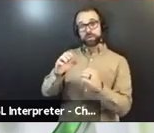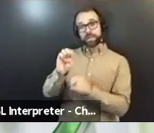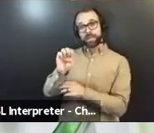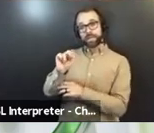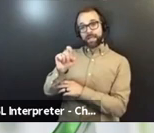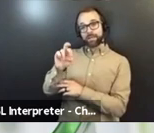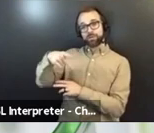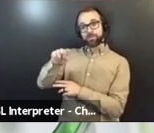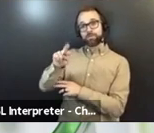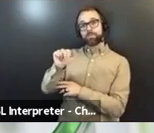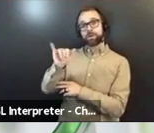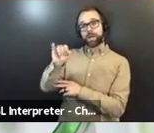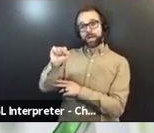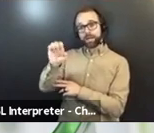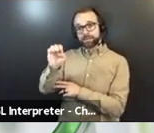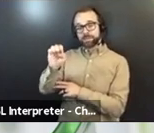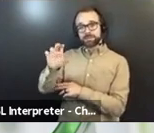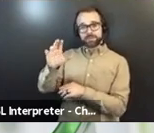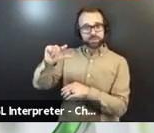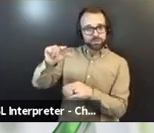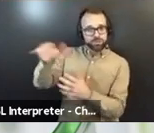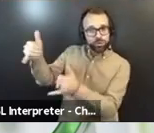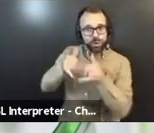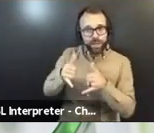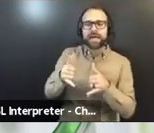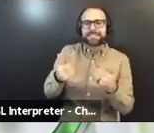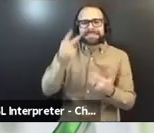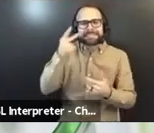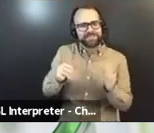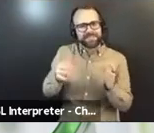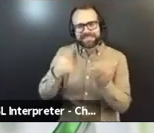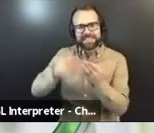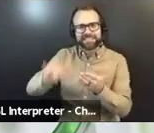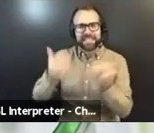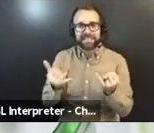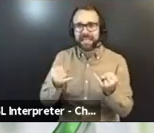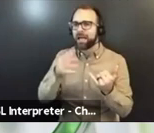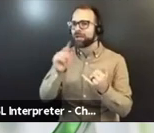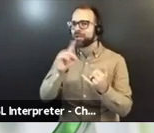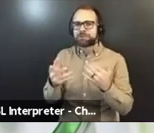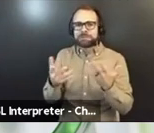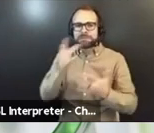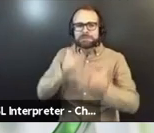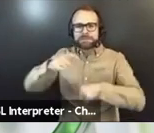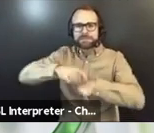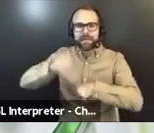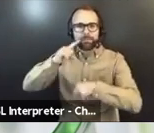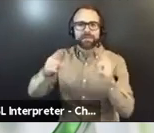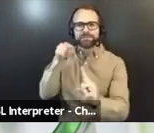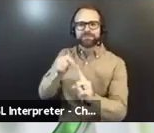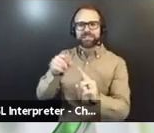do. And I'll see if I can cover it, but we do have limited time today. So yeah, no problem. Can't drill down on specific grants. Okay.